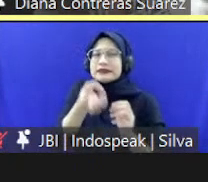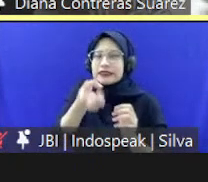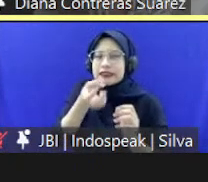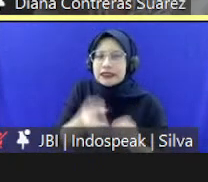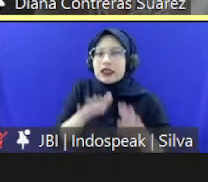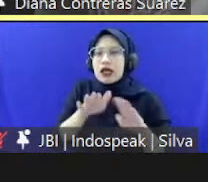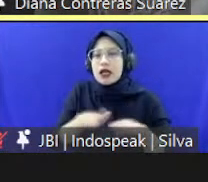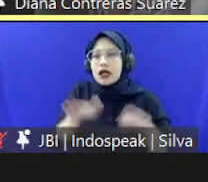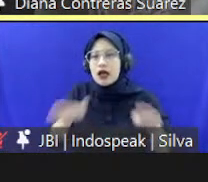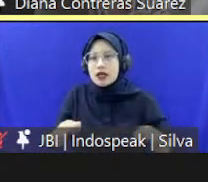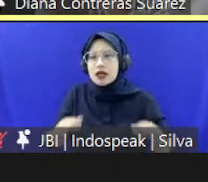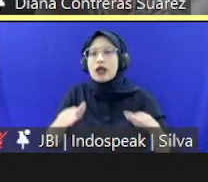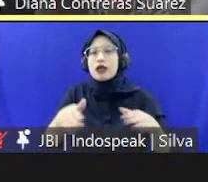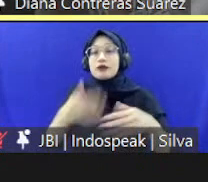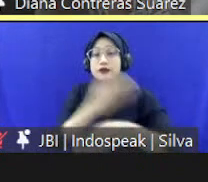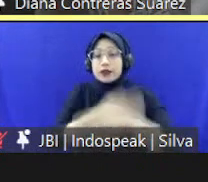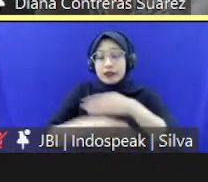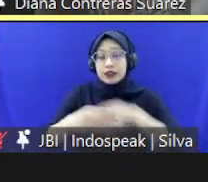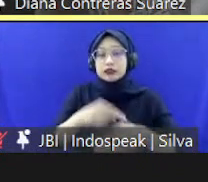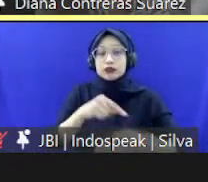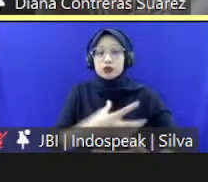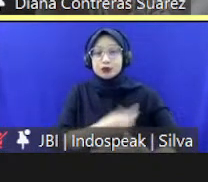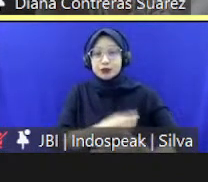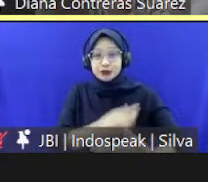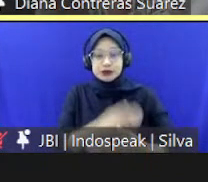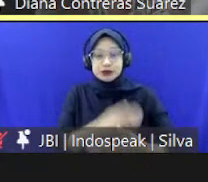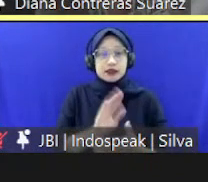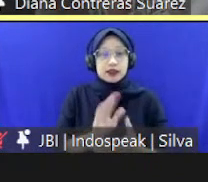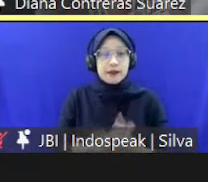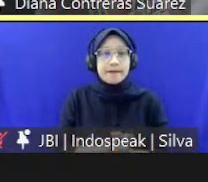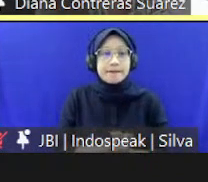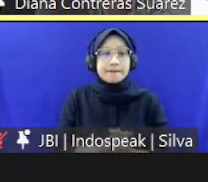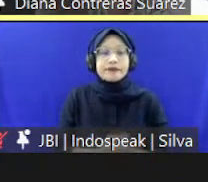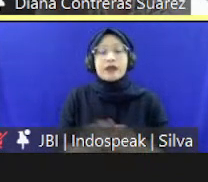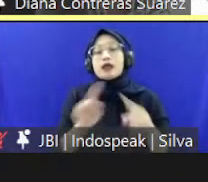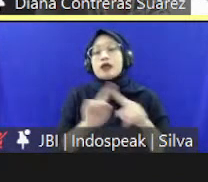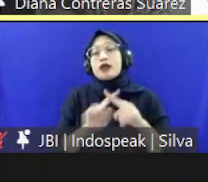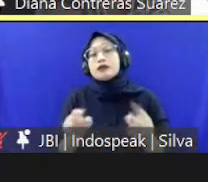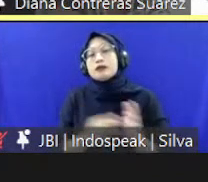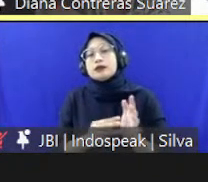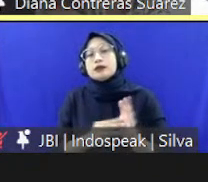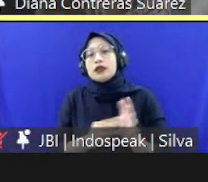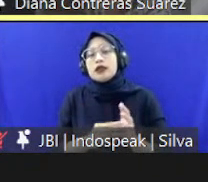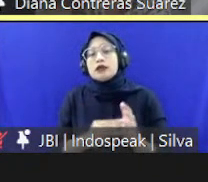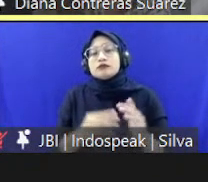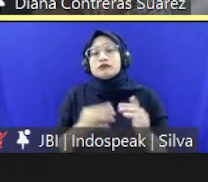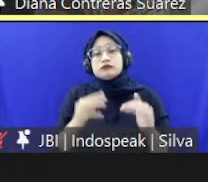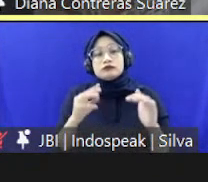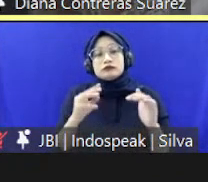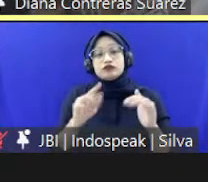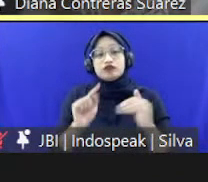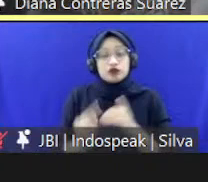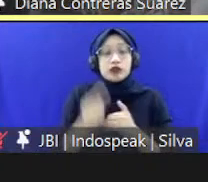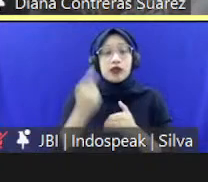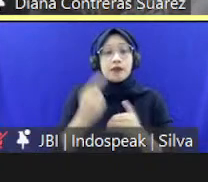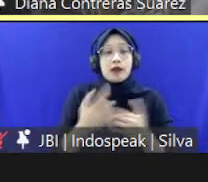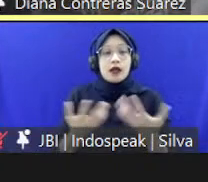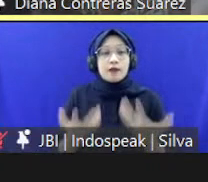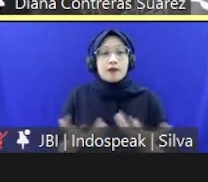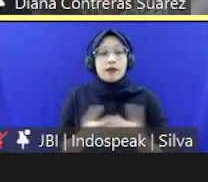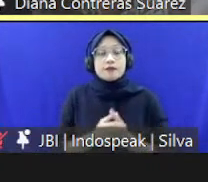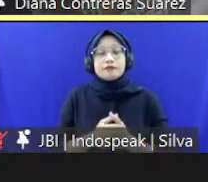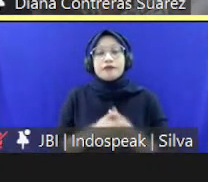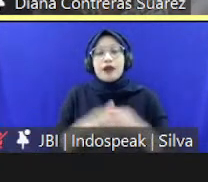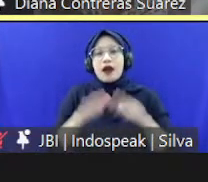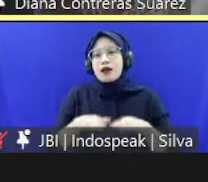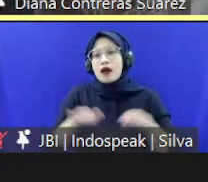different. What it was particular was child labor, that there was a higher likelihood of children